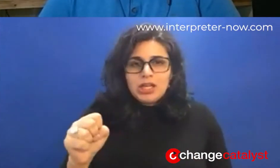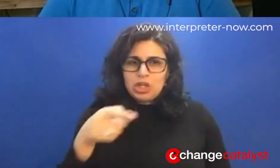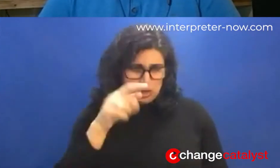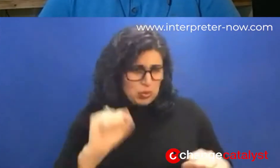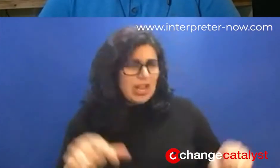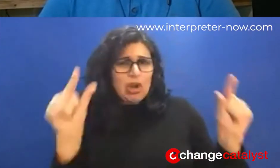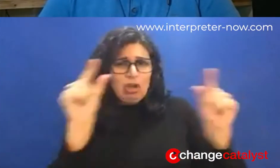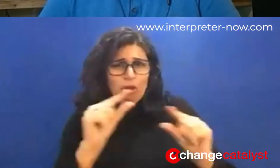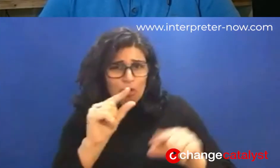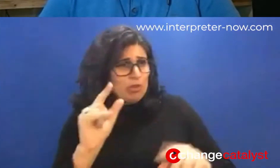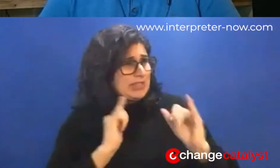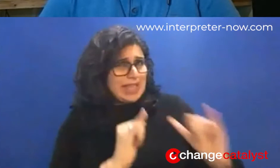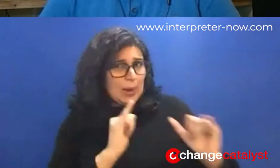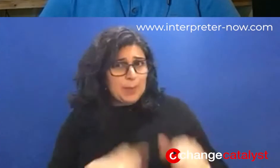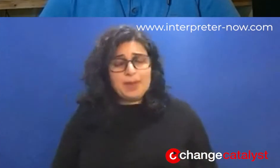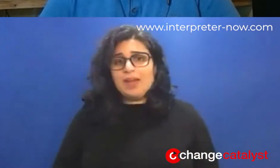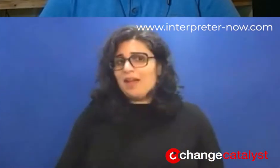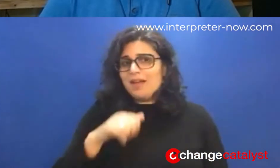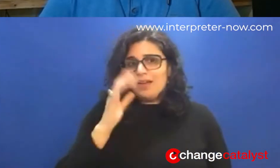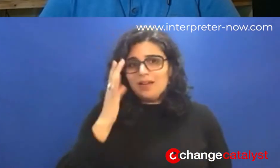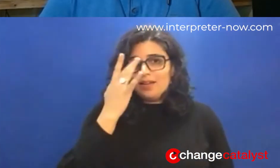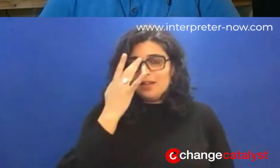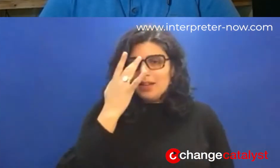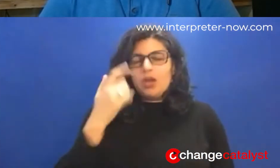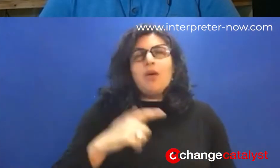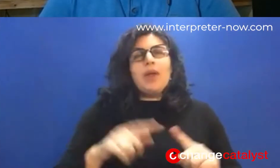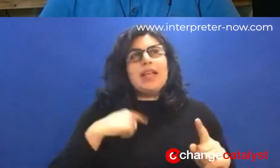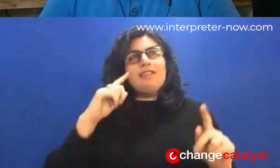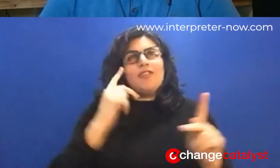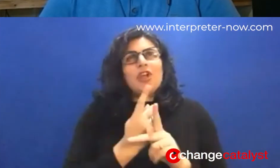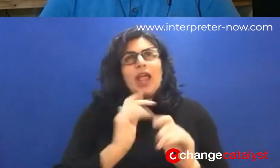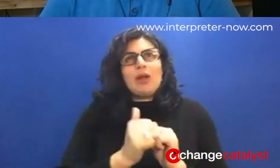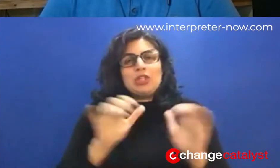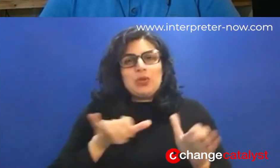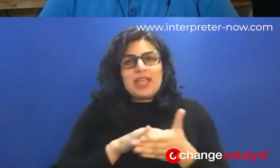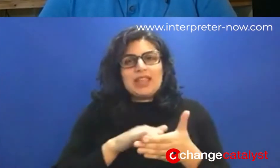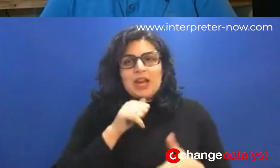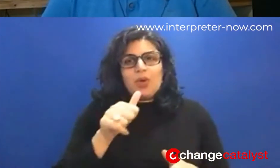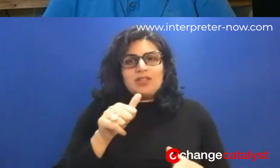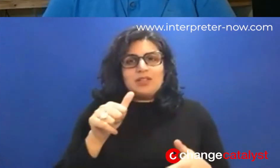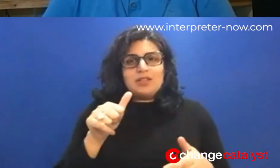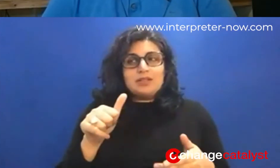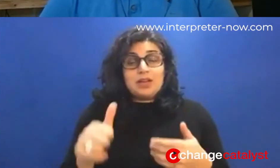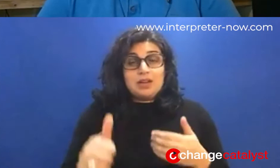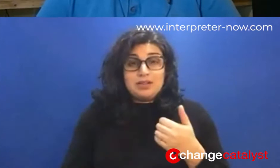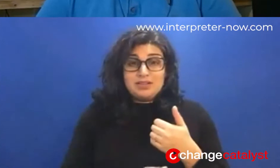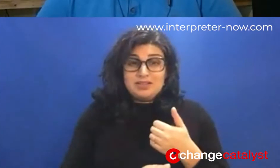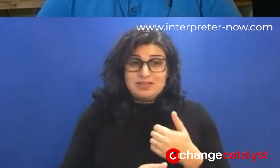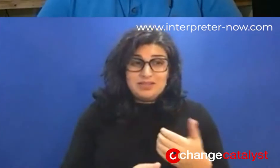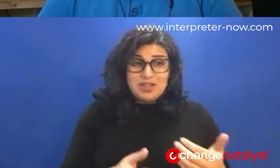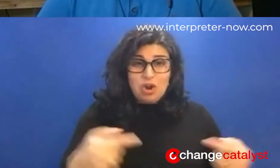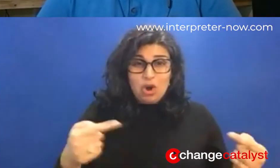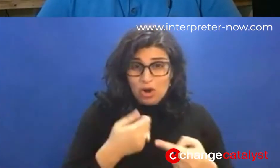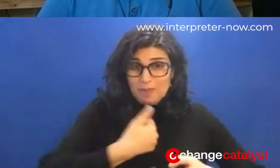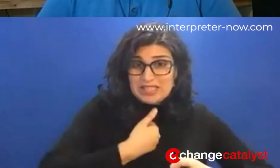not going to do that, but I had to figure out how to do that in a way that I wasn't damaging myself or